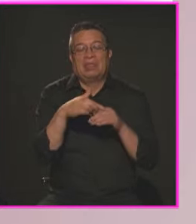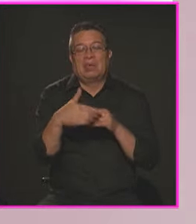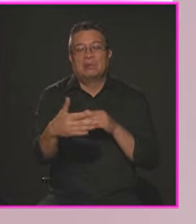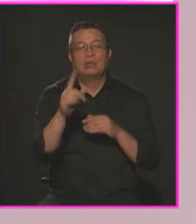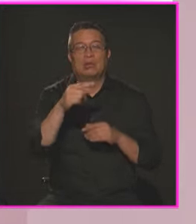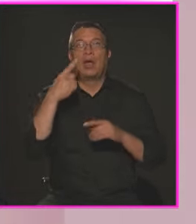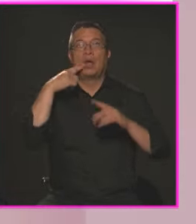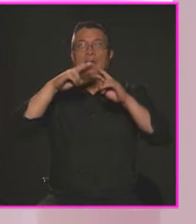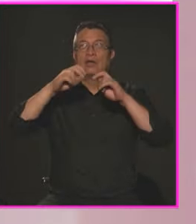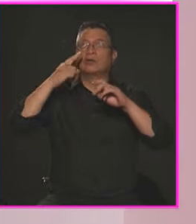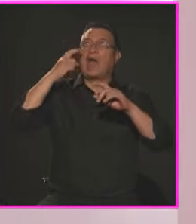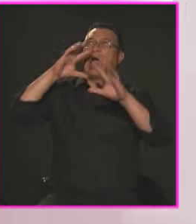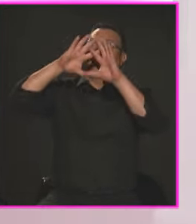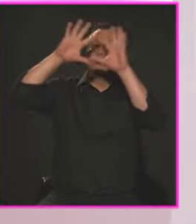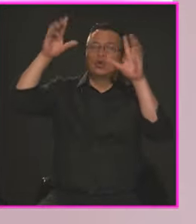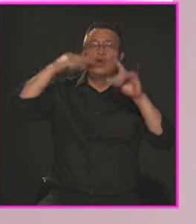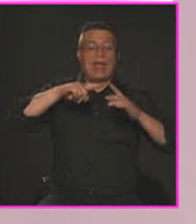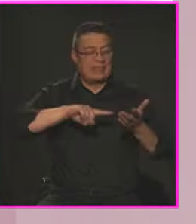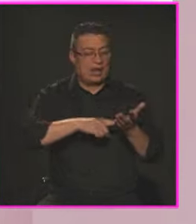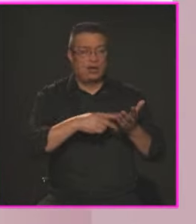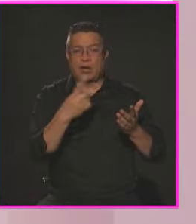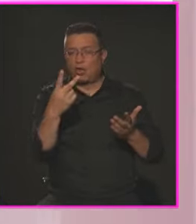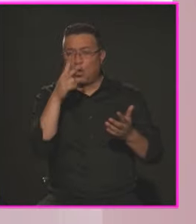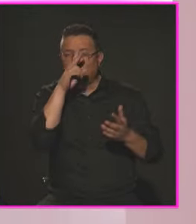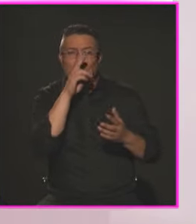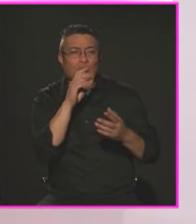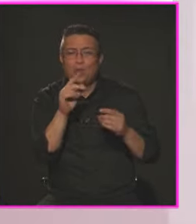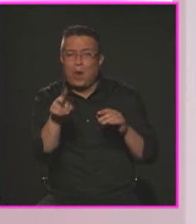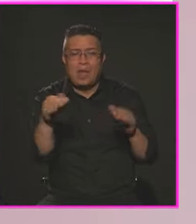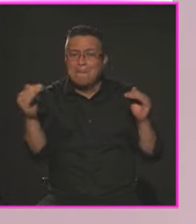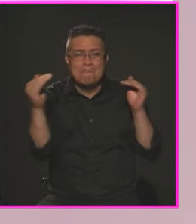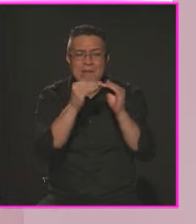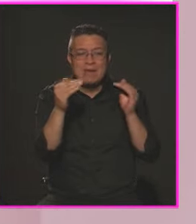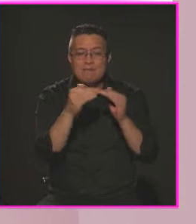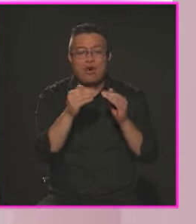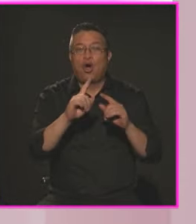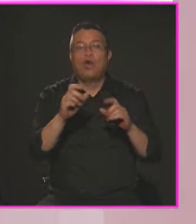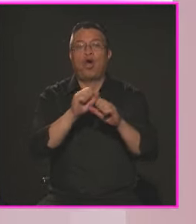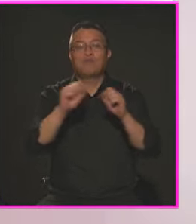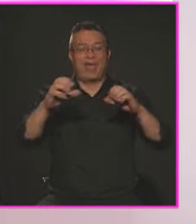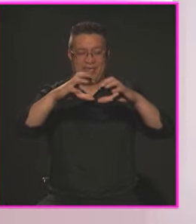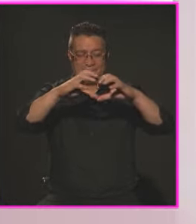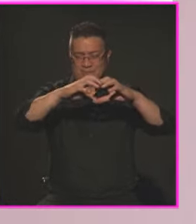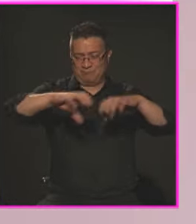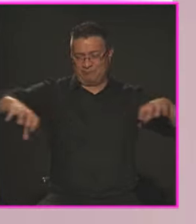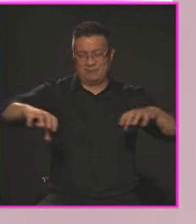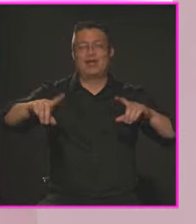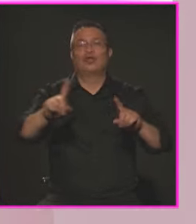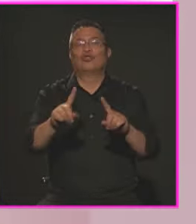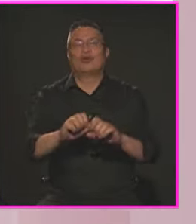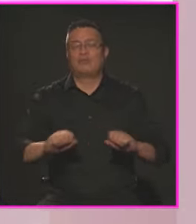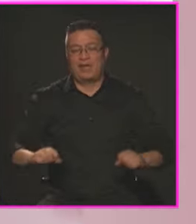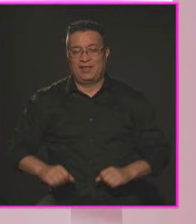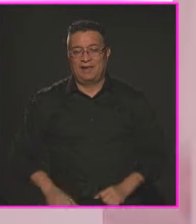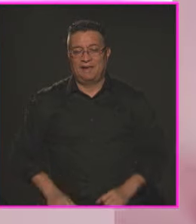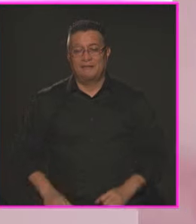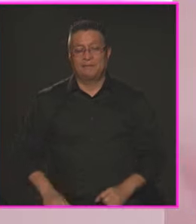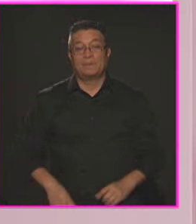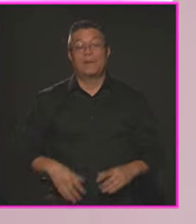and technology are the two sides of the same coin, and they cannot be separated. In fact, you never would have